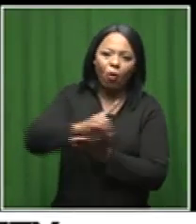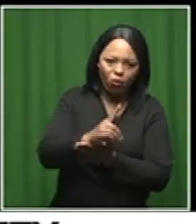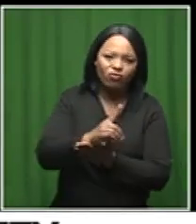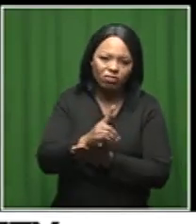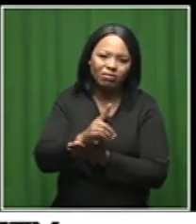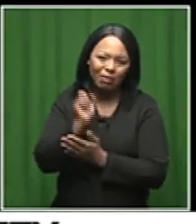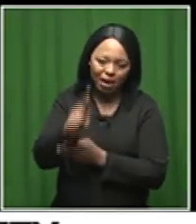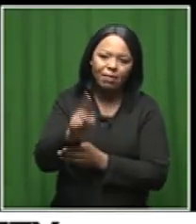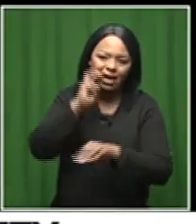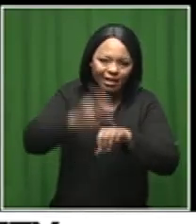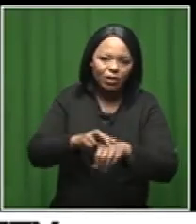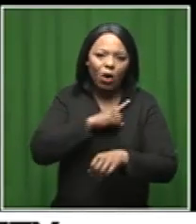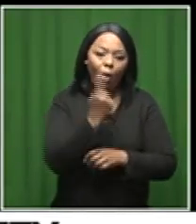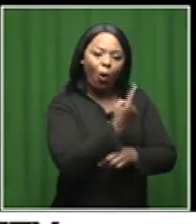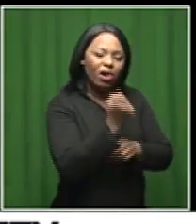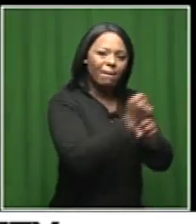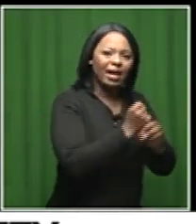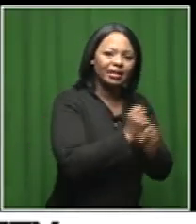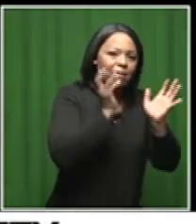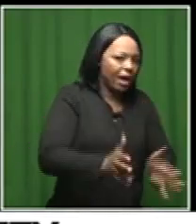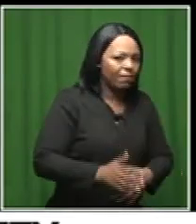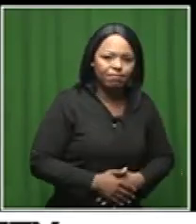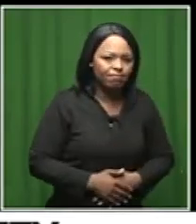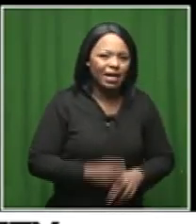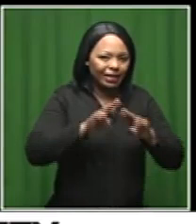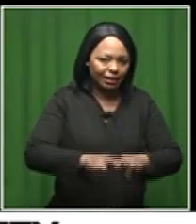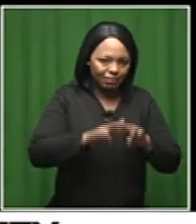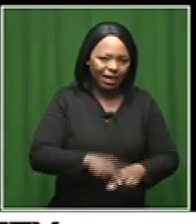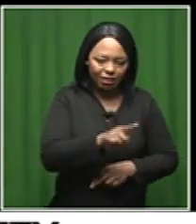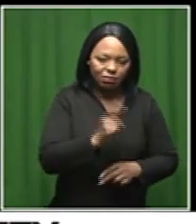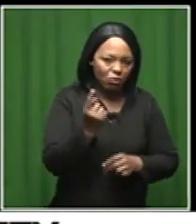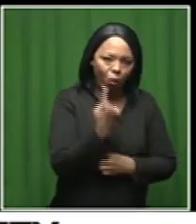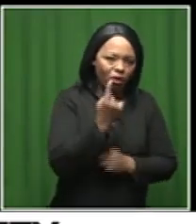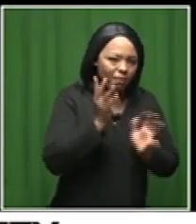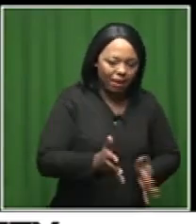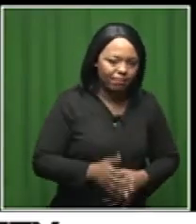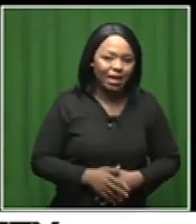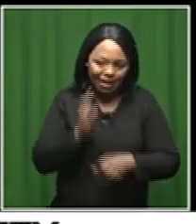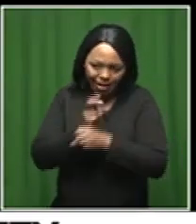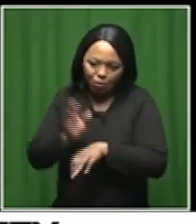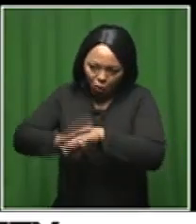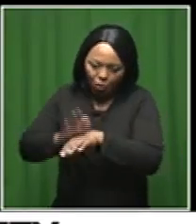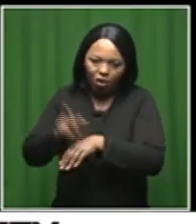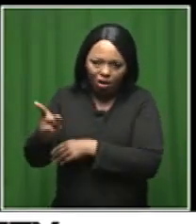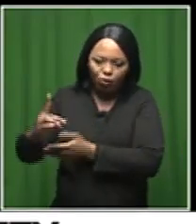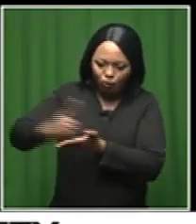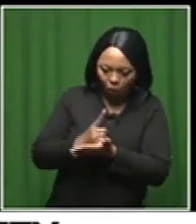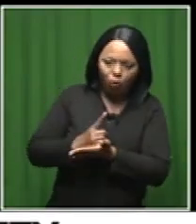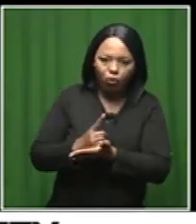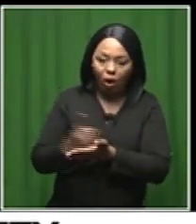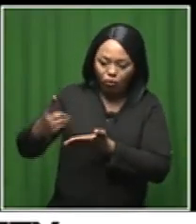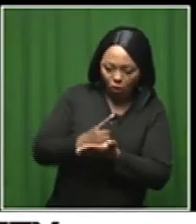first remission, the outcome is superior to transplant. In more advanced disease,